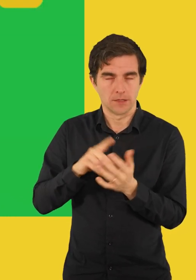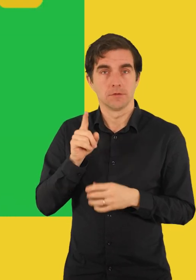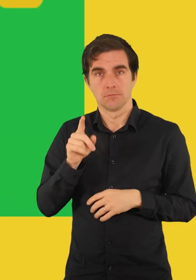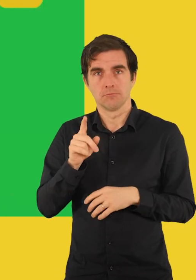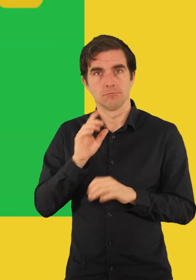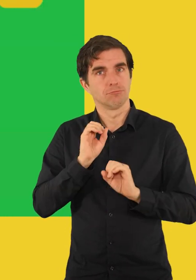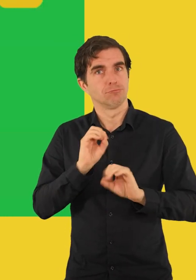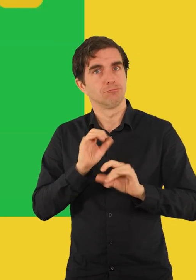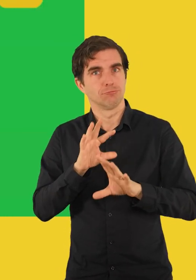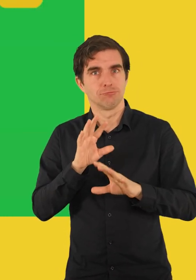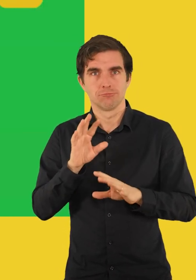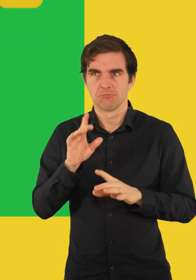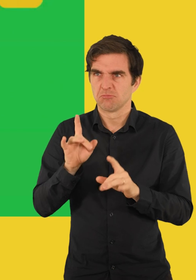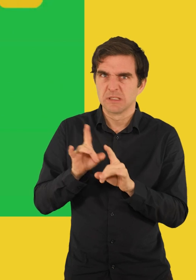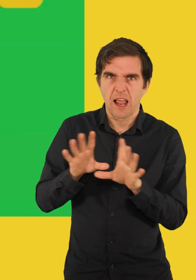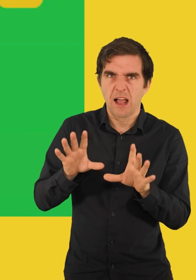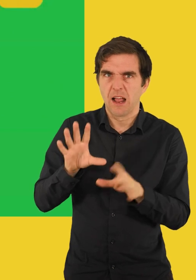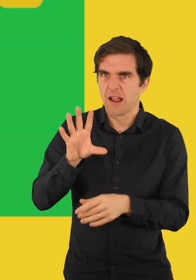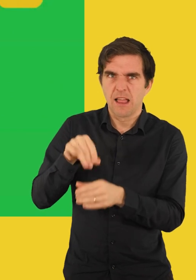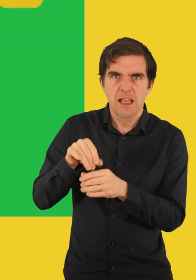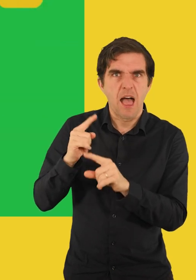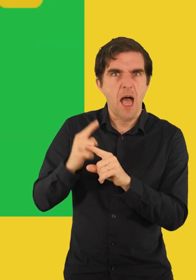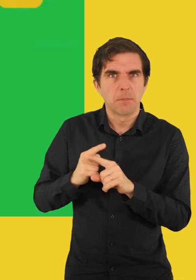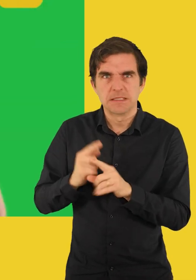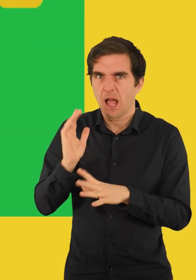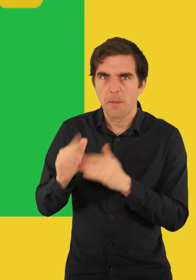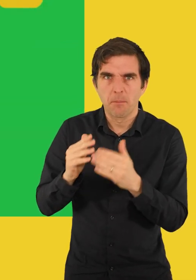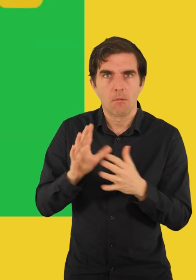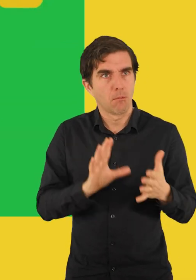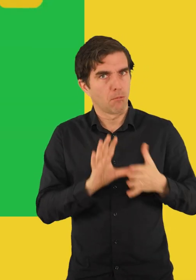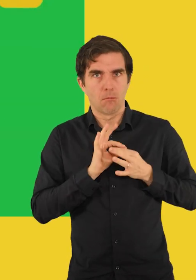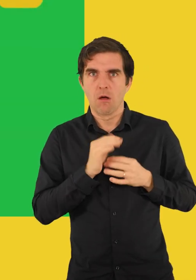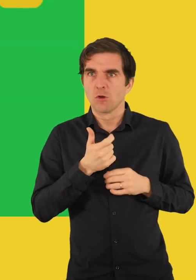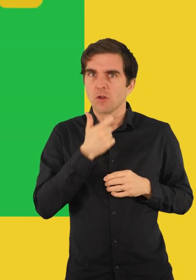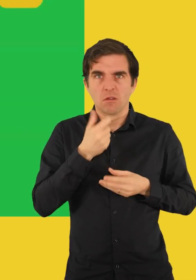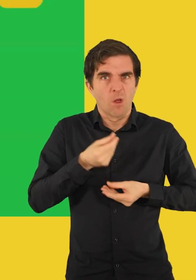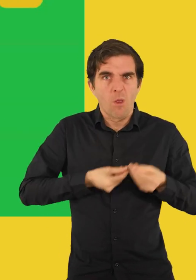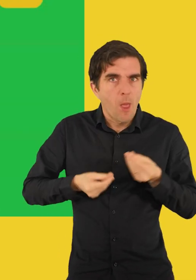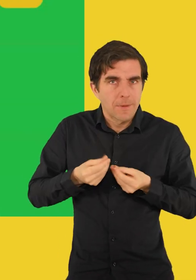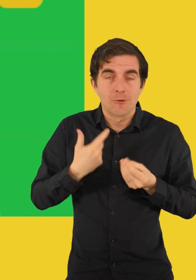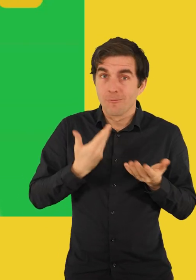Circularity, to share with us the experience and the story of Amsterdam and their work with Doughnut Economics. The floor is yours.